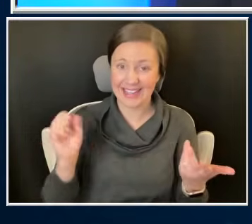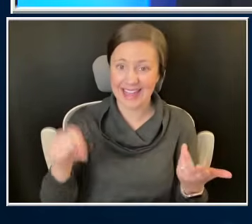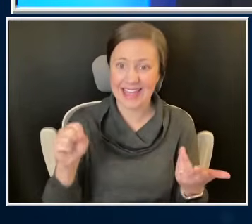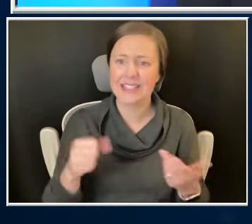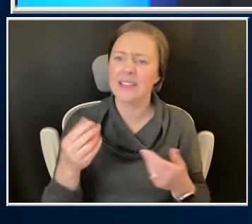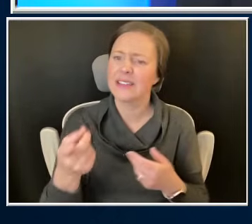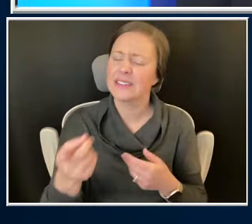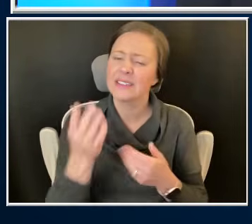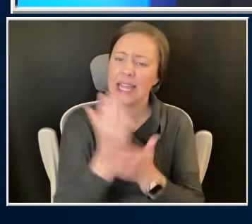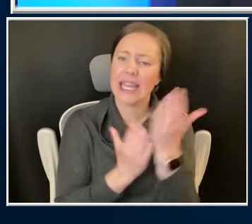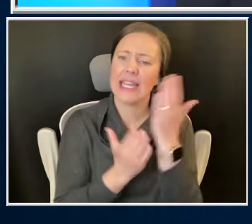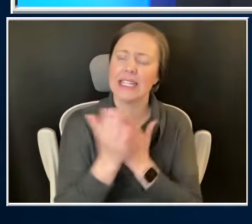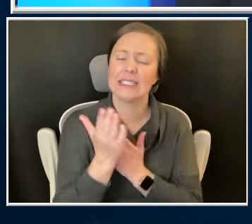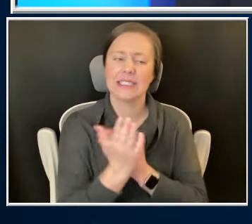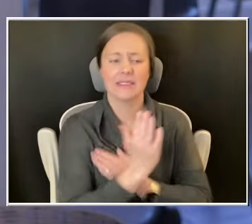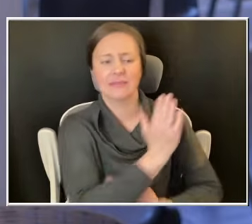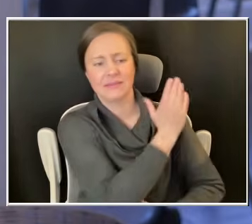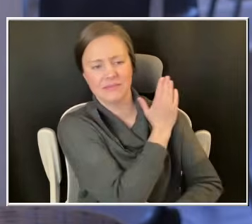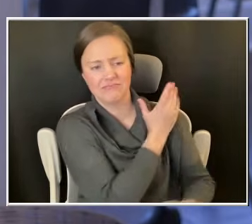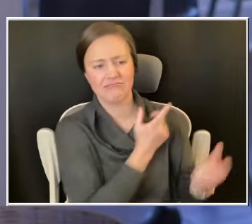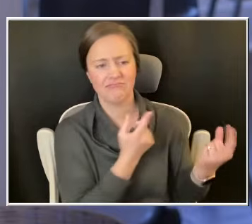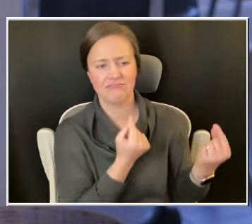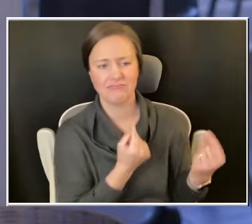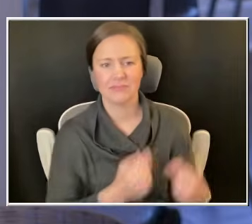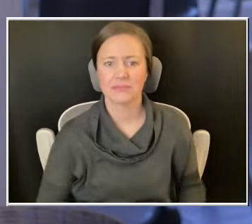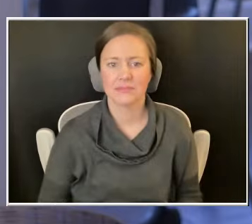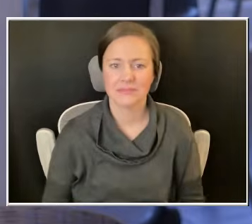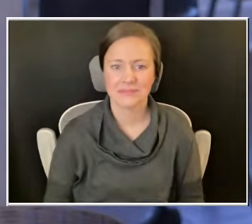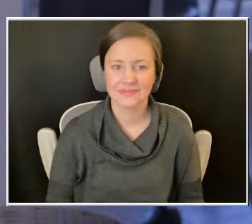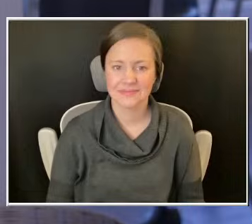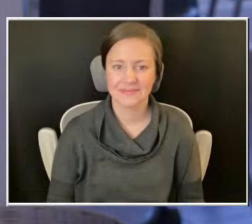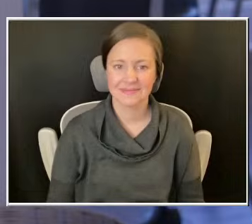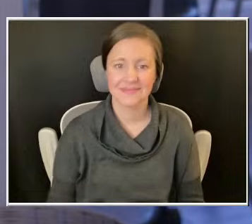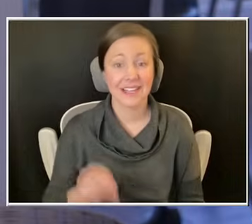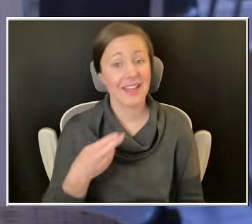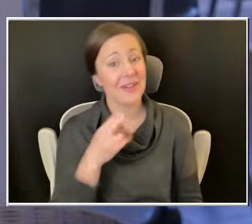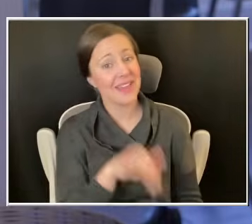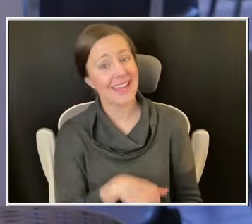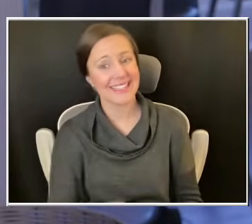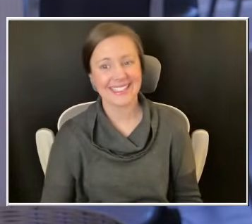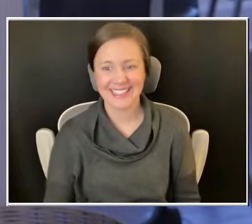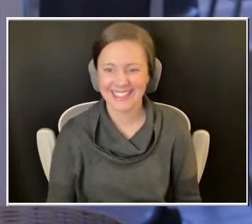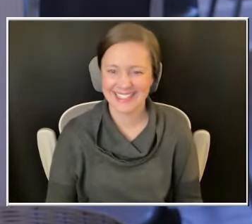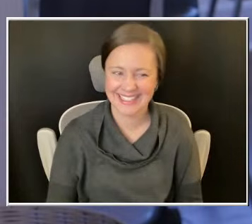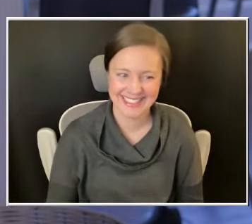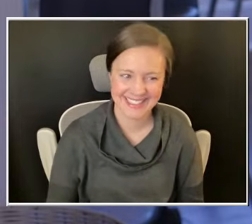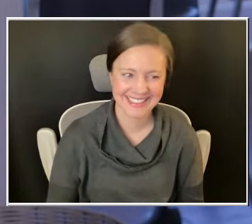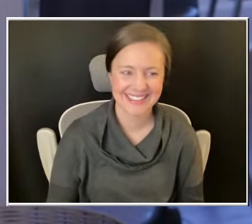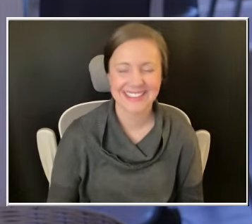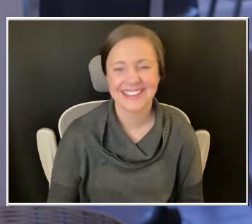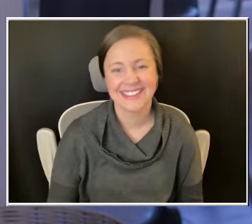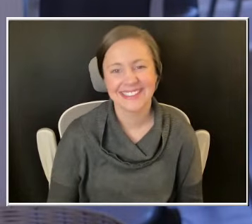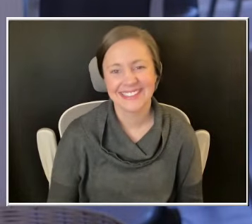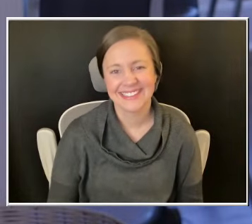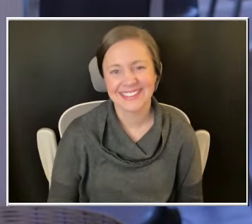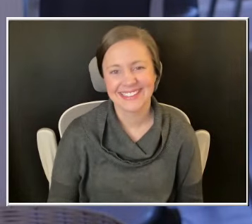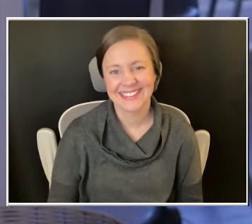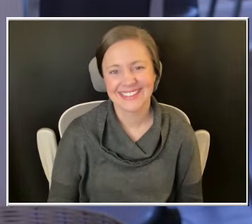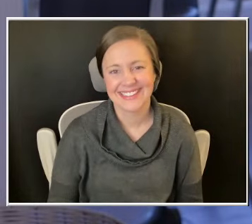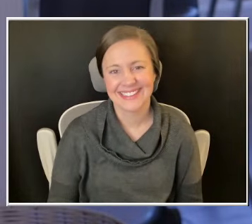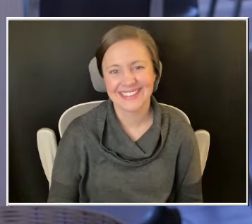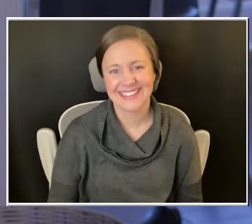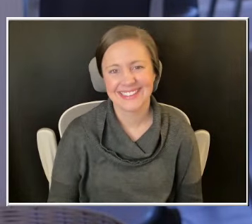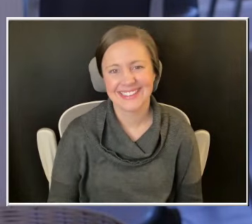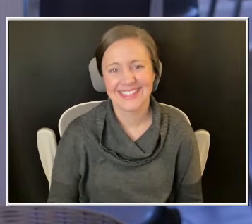your shoulder. Oh, this thing. This thing. It was, this